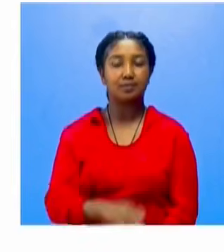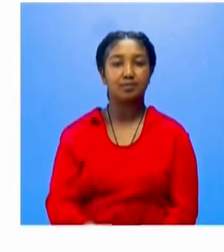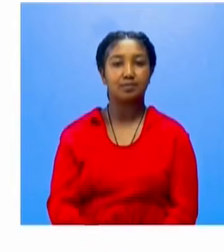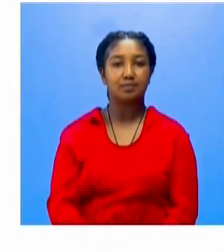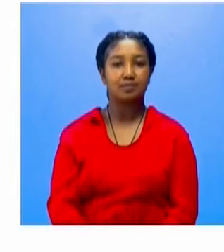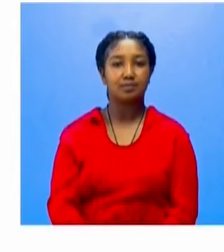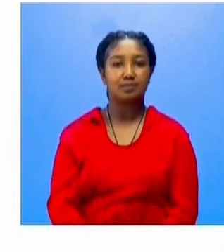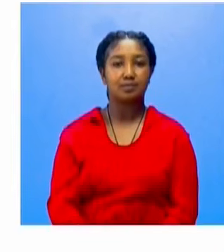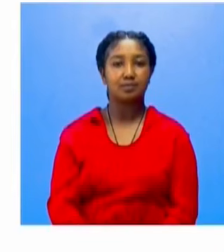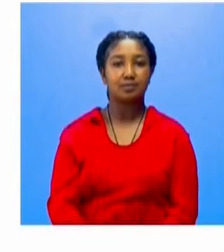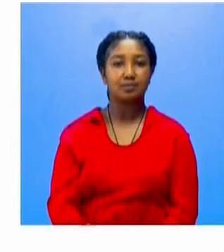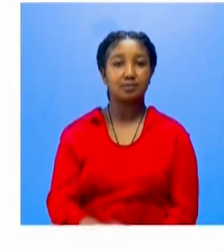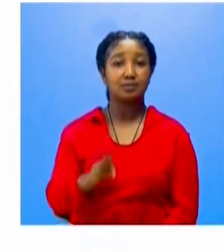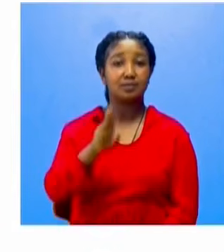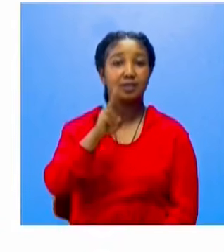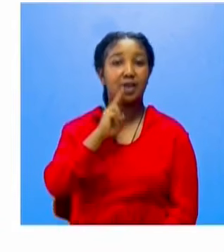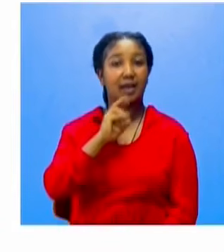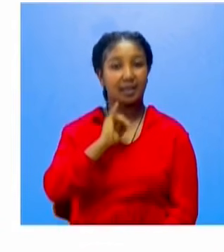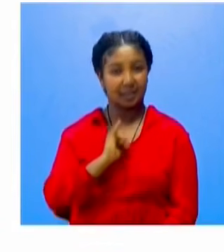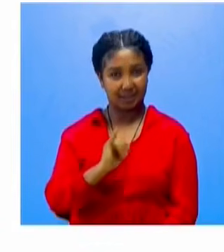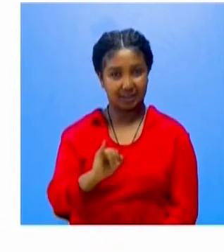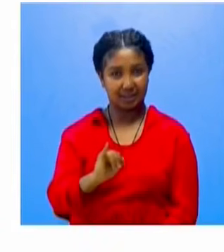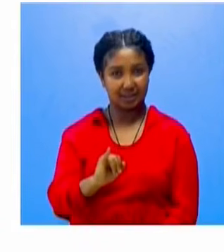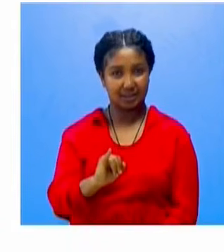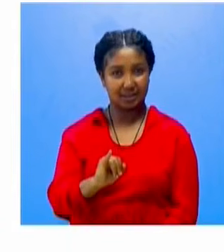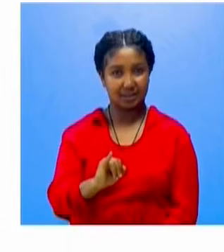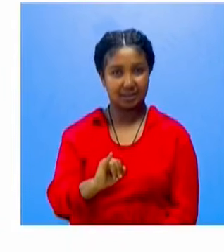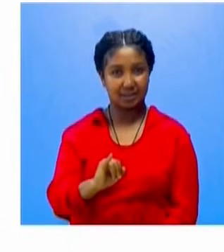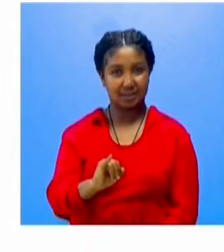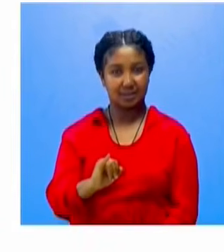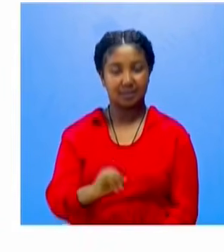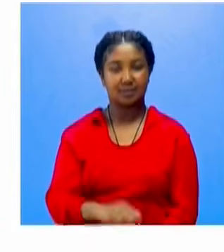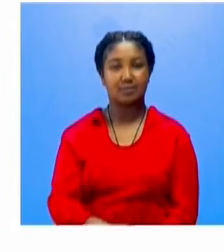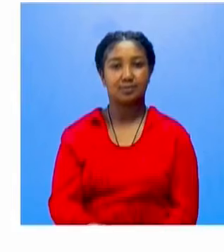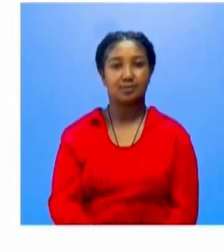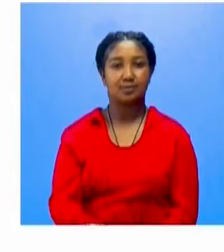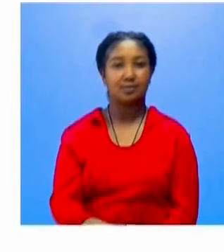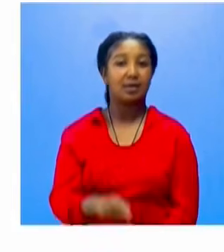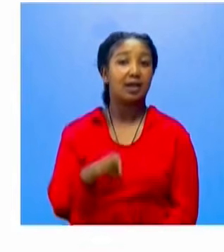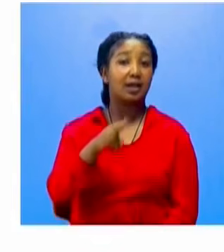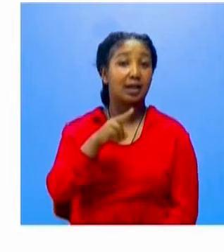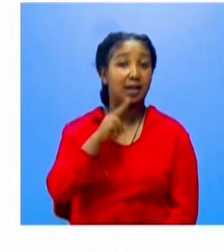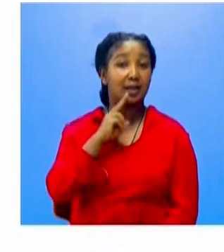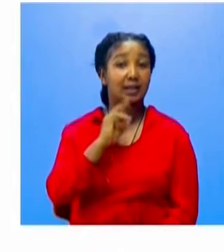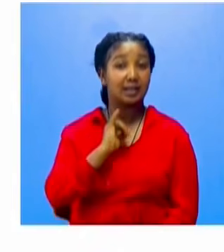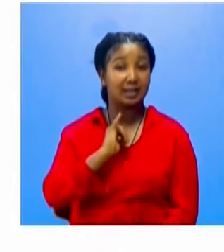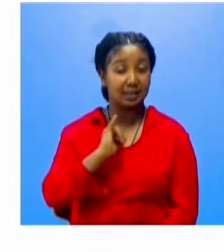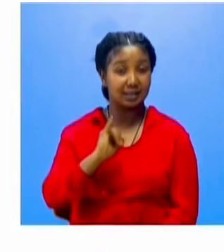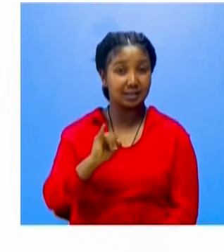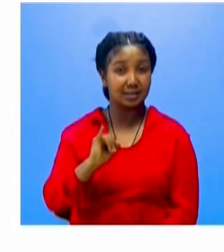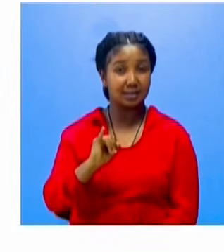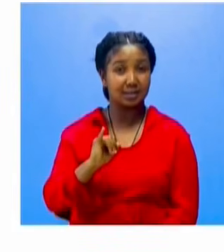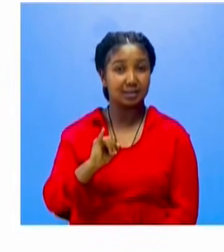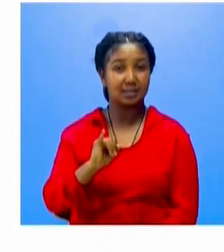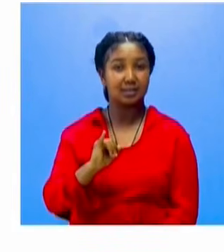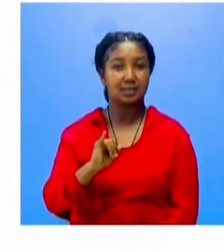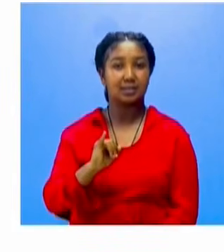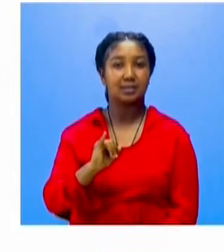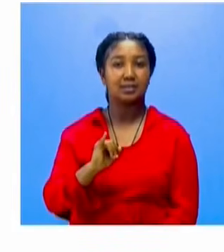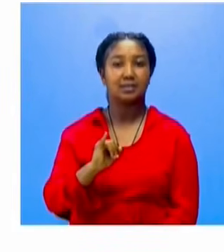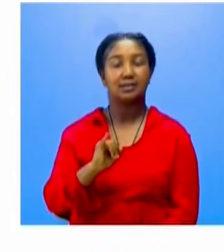yeah, is cleaning. Helen is cleaning,